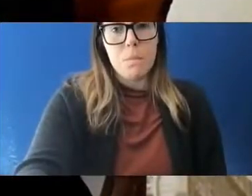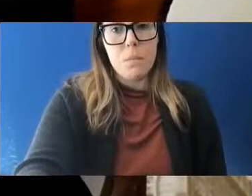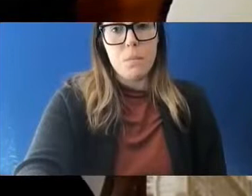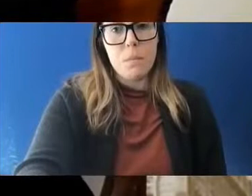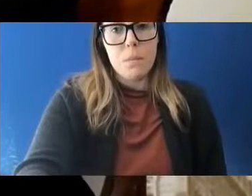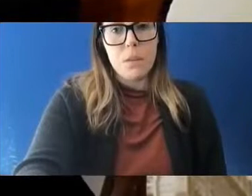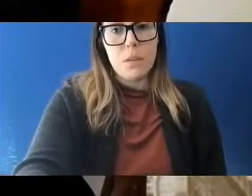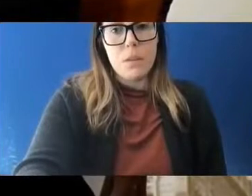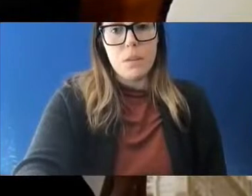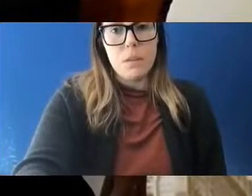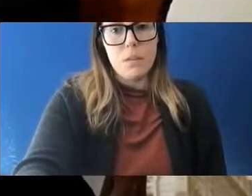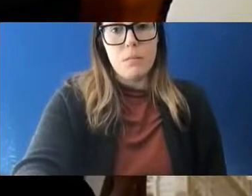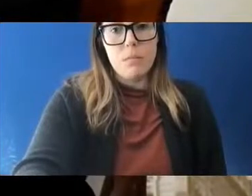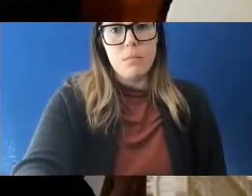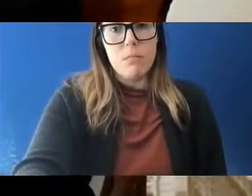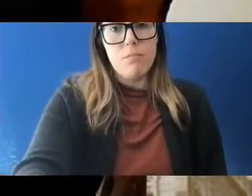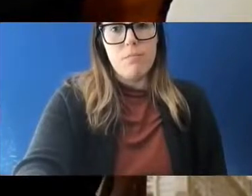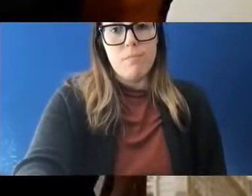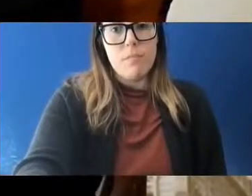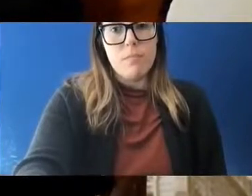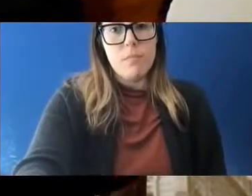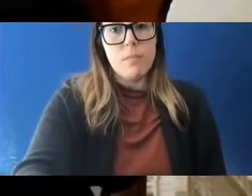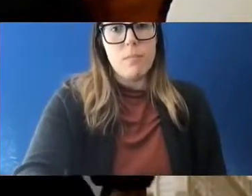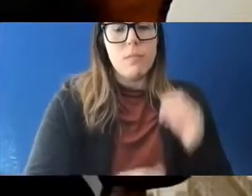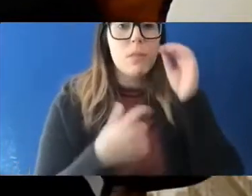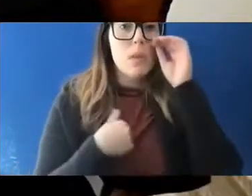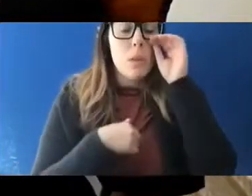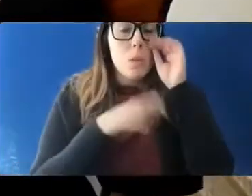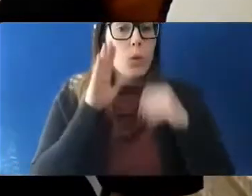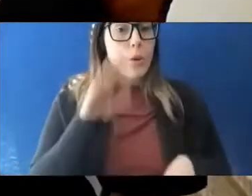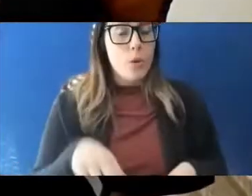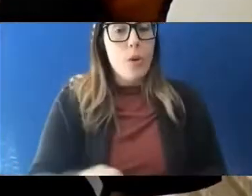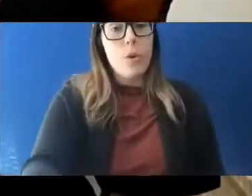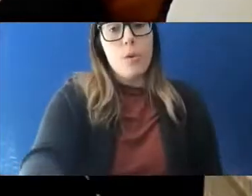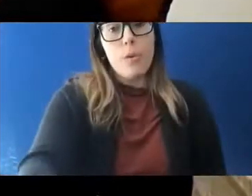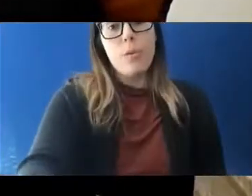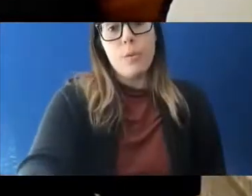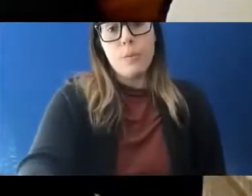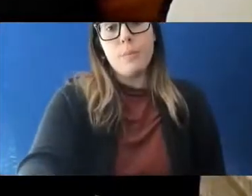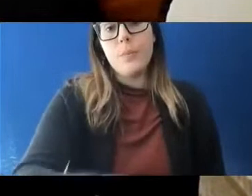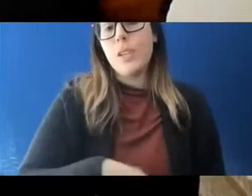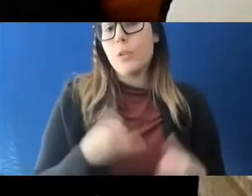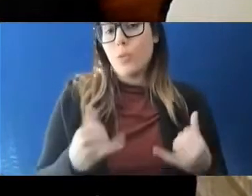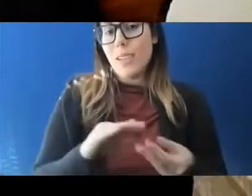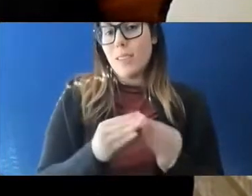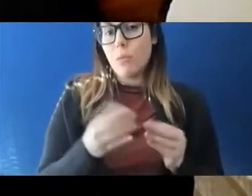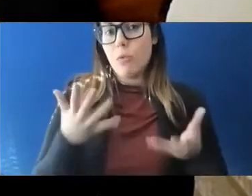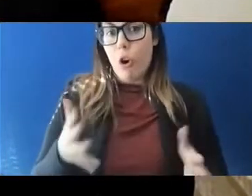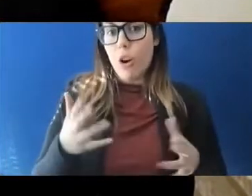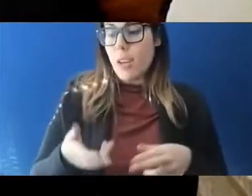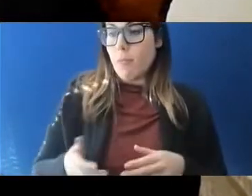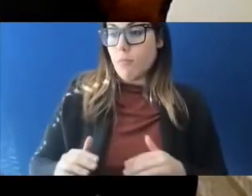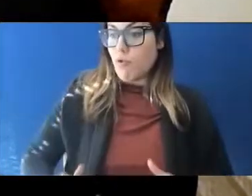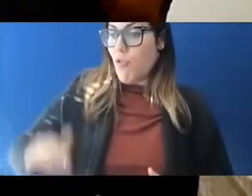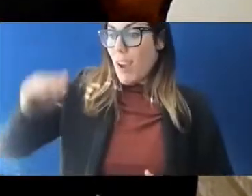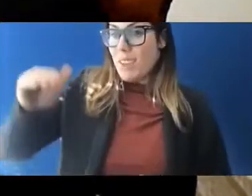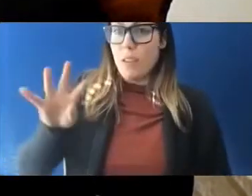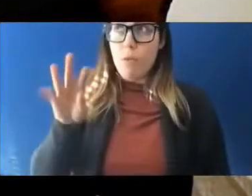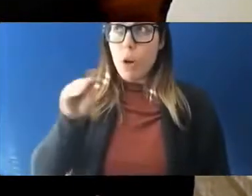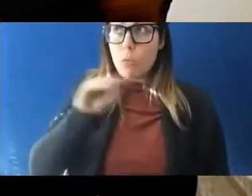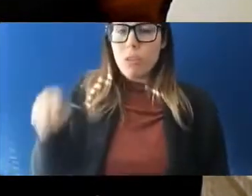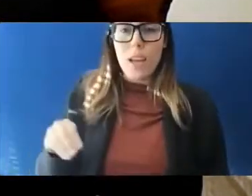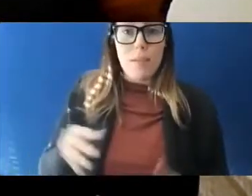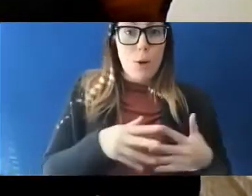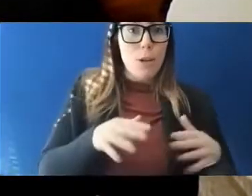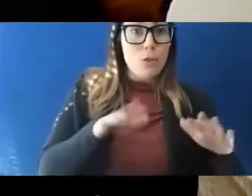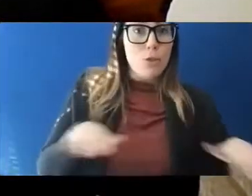We know that as of today, the latest numbers I saw, we have raised 40% of America's children out of poverty.